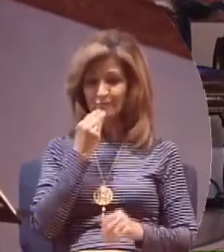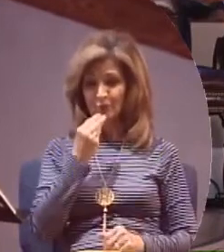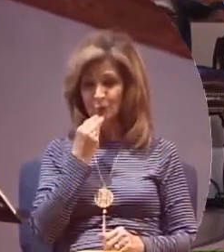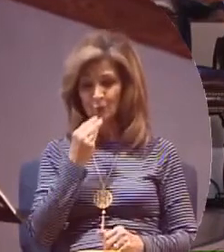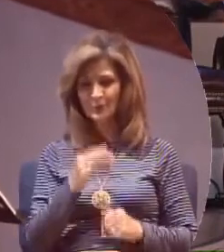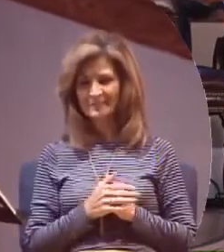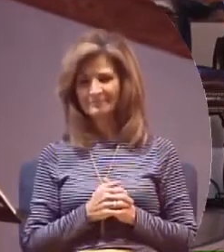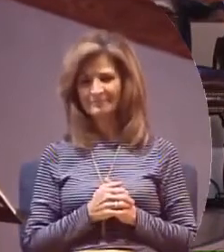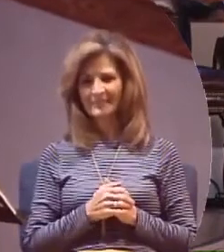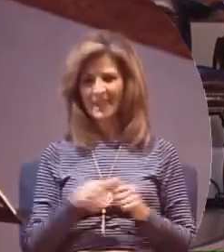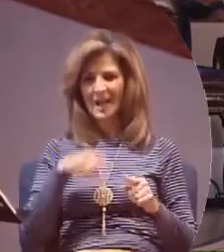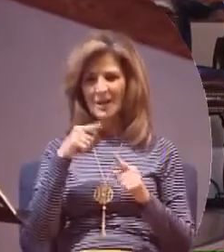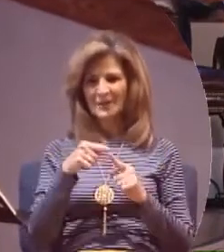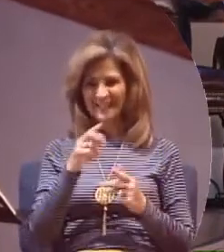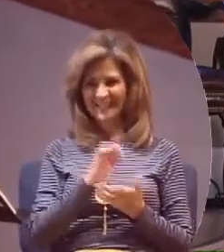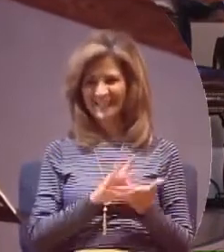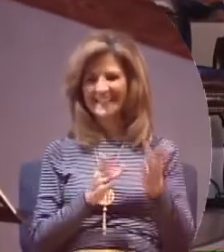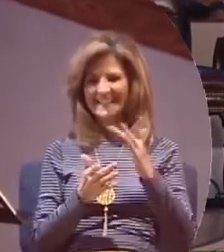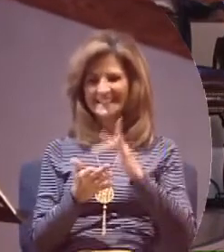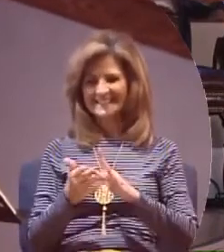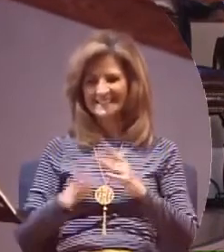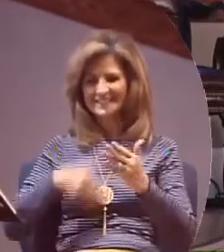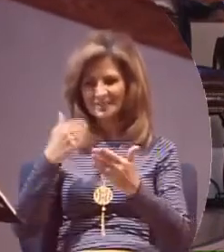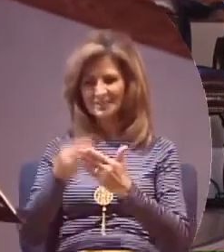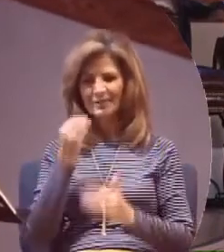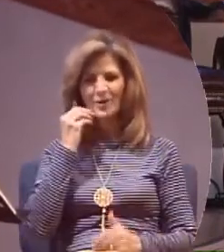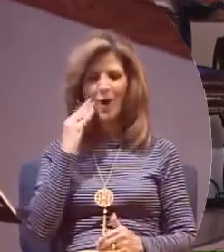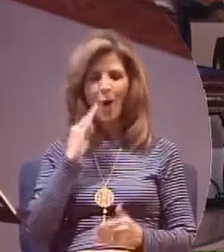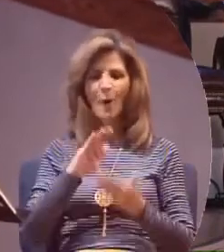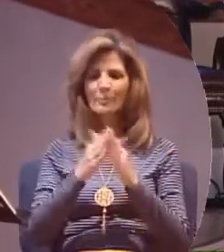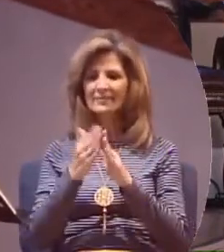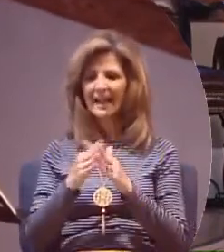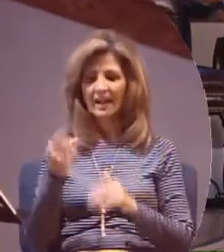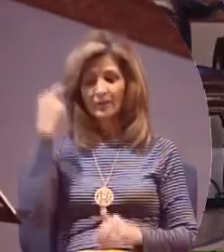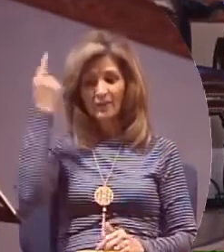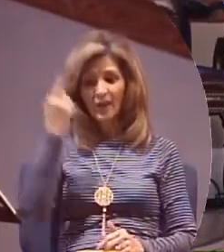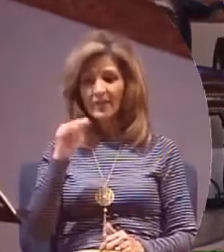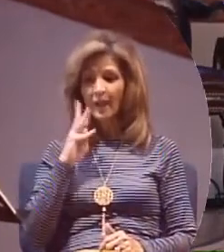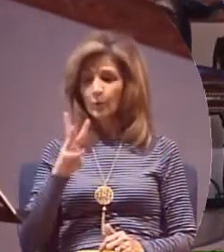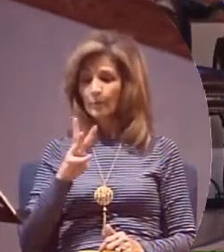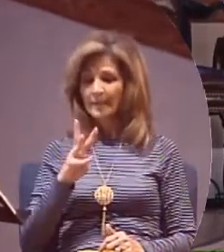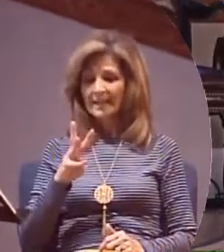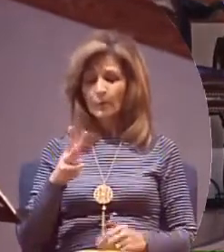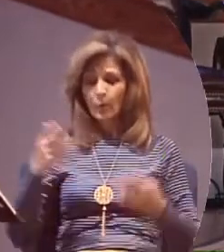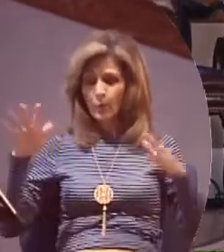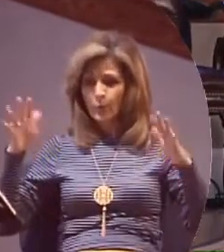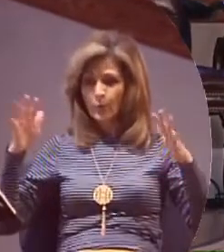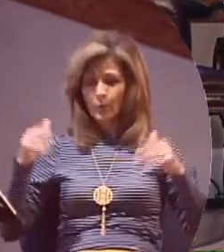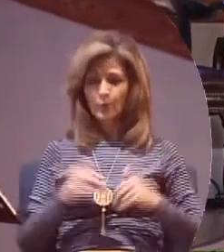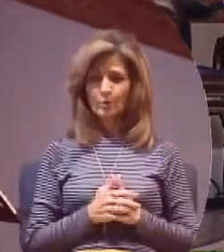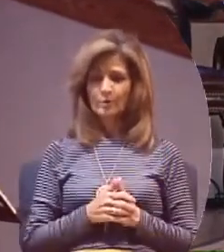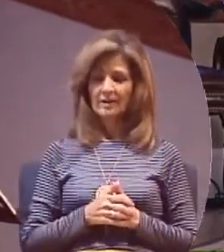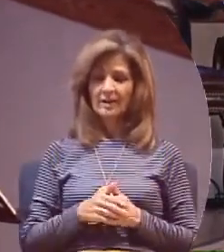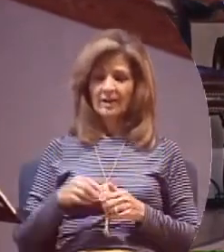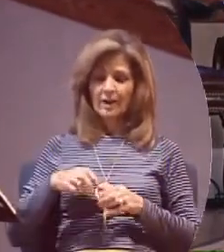You would think when Jesus got back to his hometown, I mean, man, they gave him the key to the city, rode him around in a limousine,